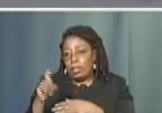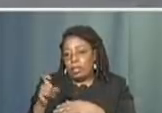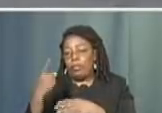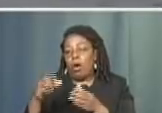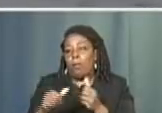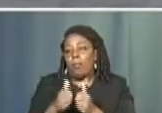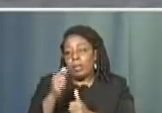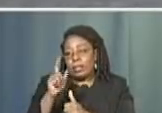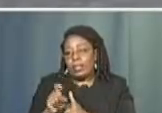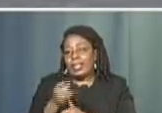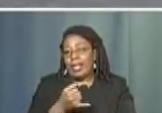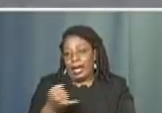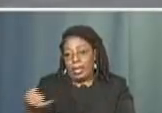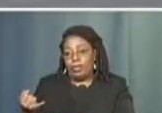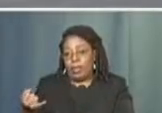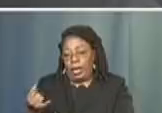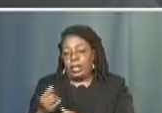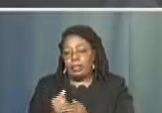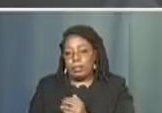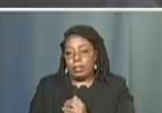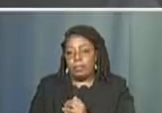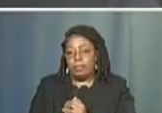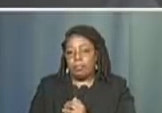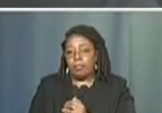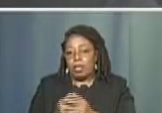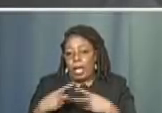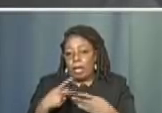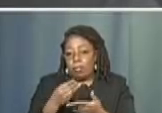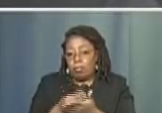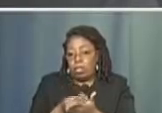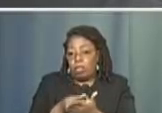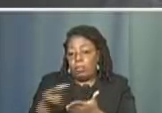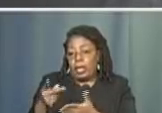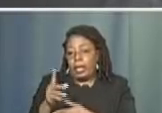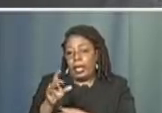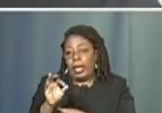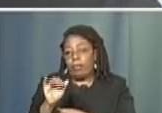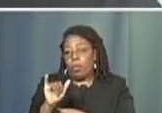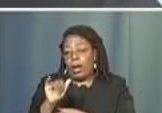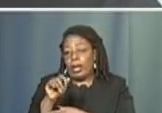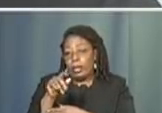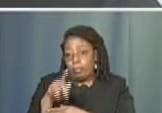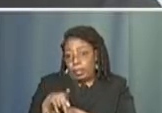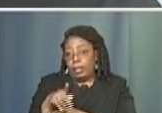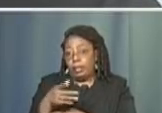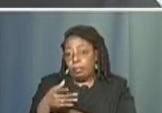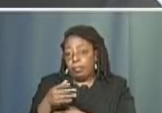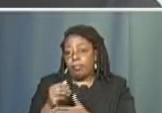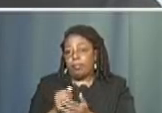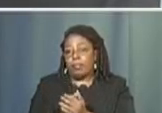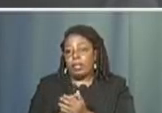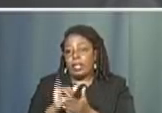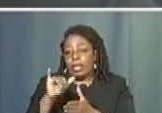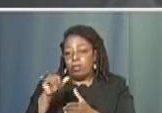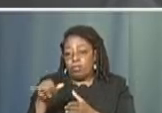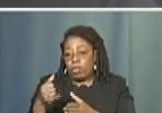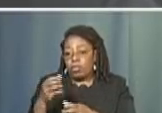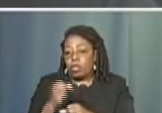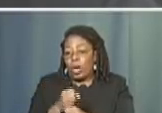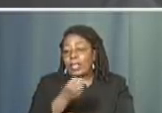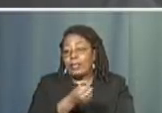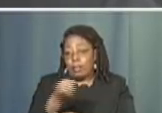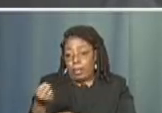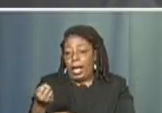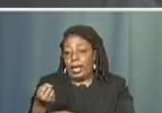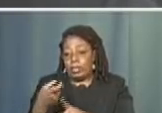items. There were some funds that was paid to FYP, which they would just receive supplies from them,